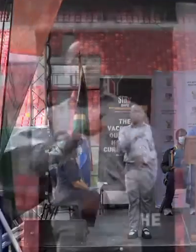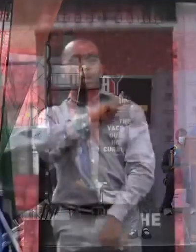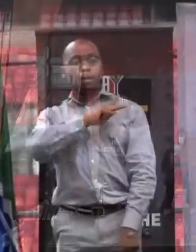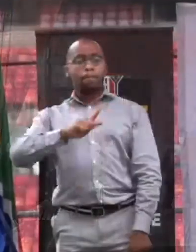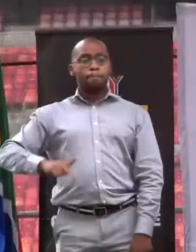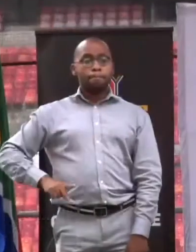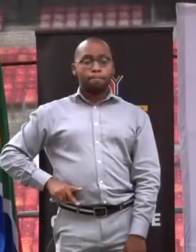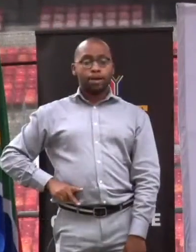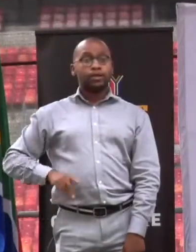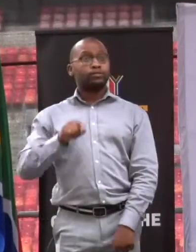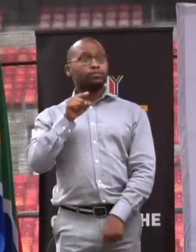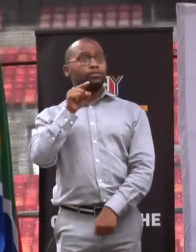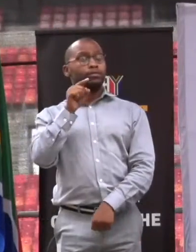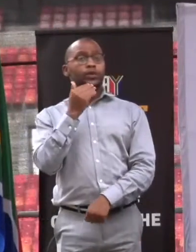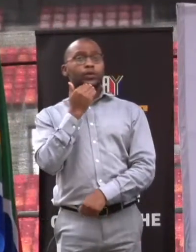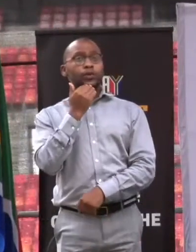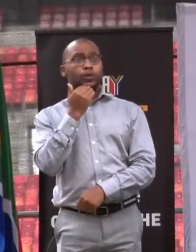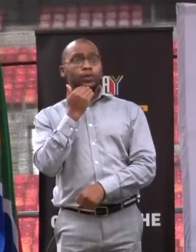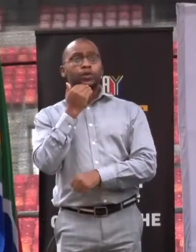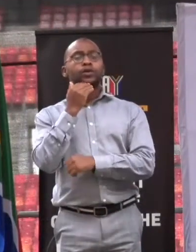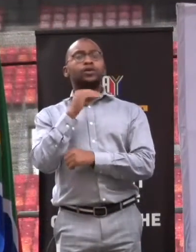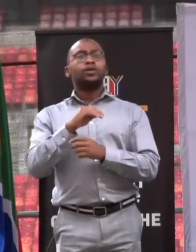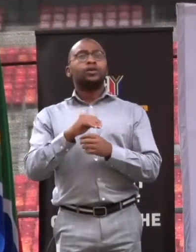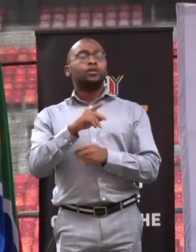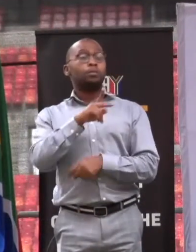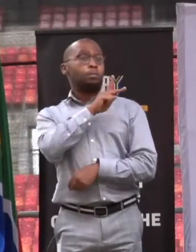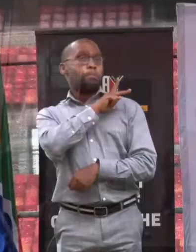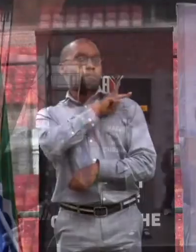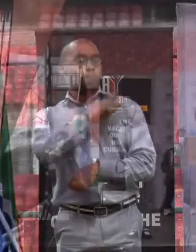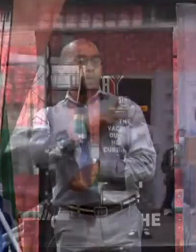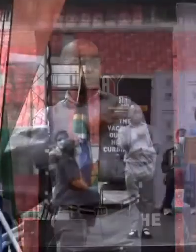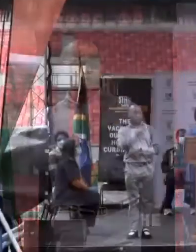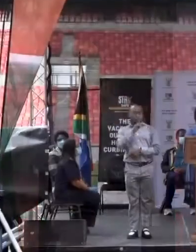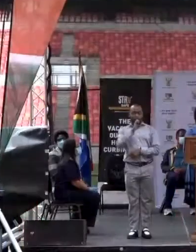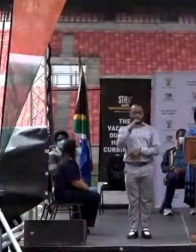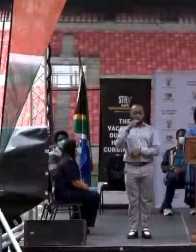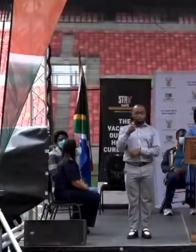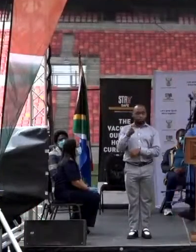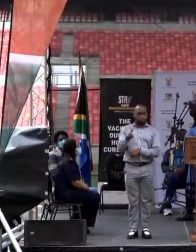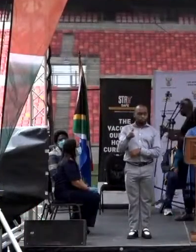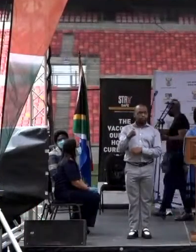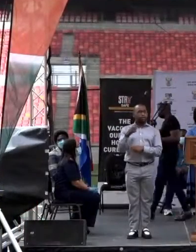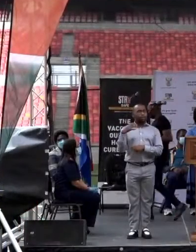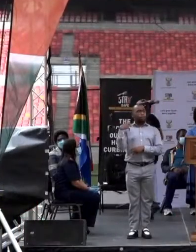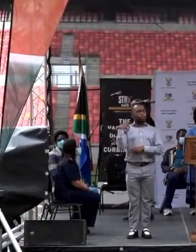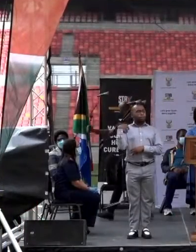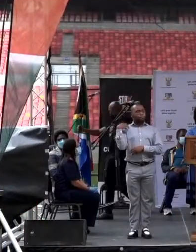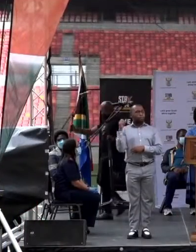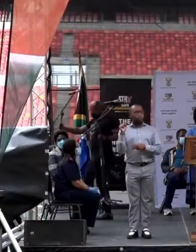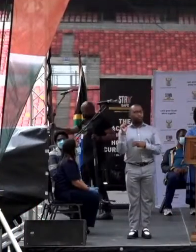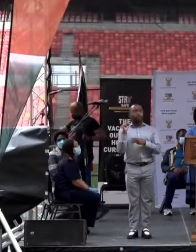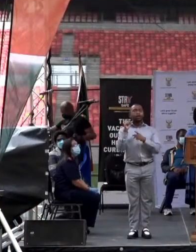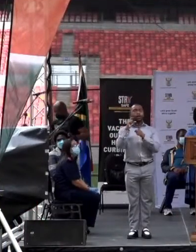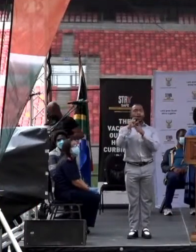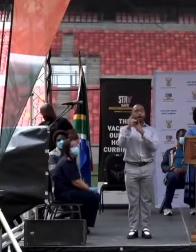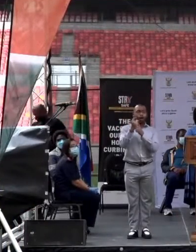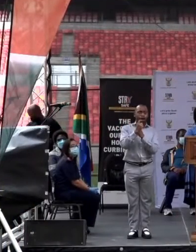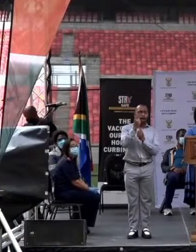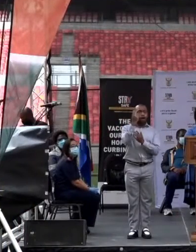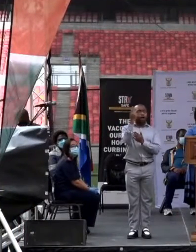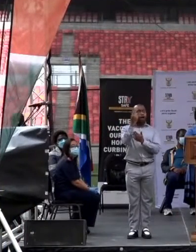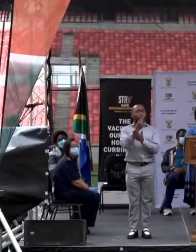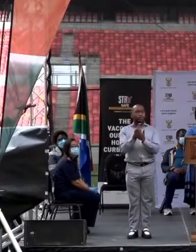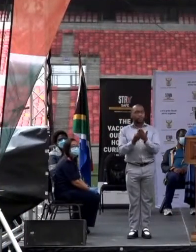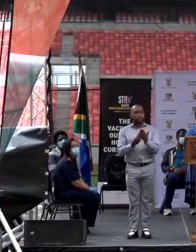Africa, the Honorable Premier, the Honorable Minister for Arts and Culture, the